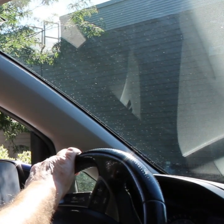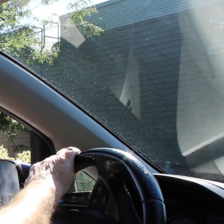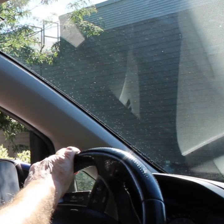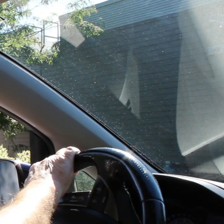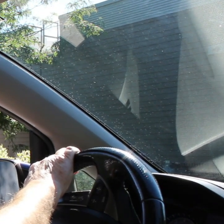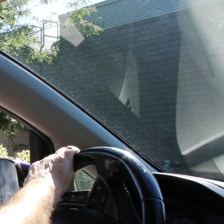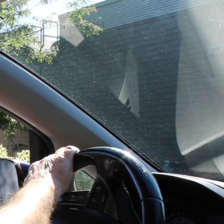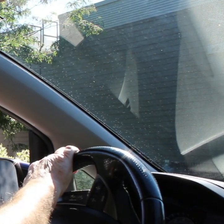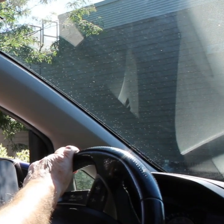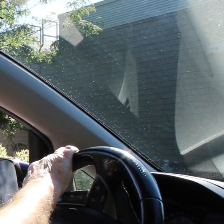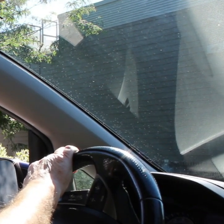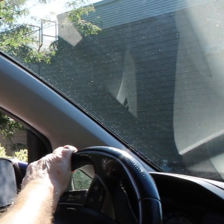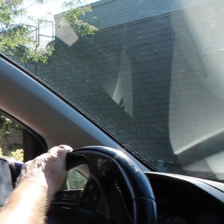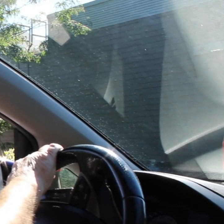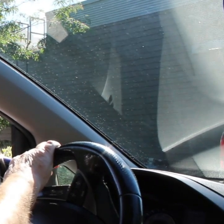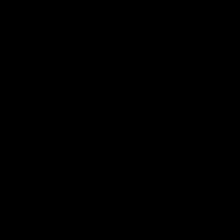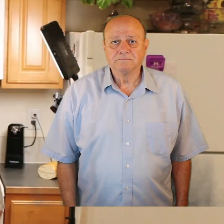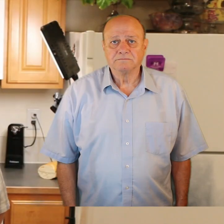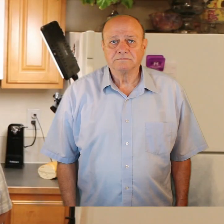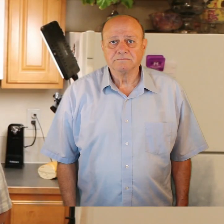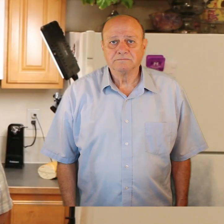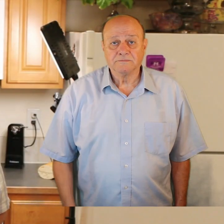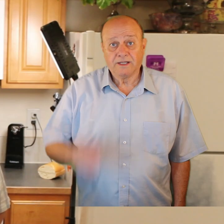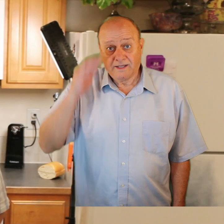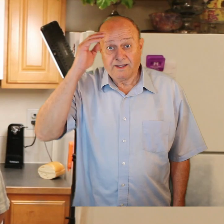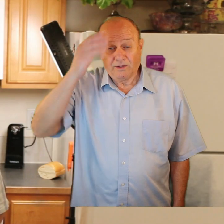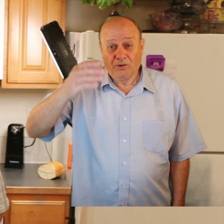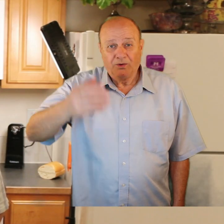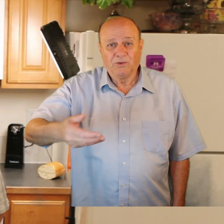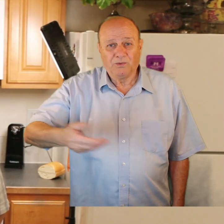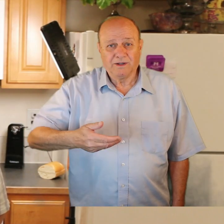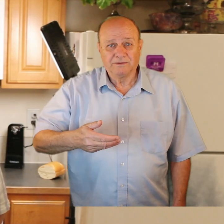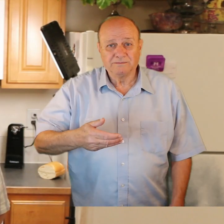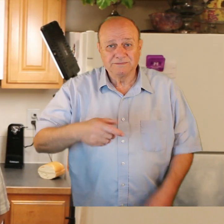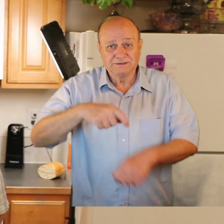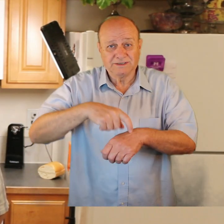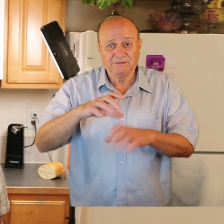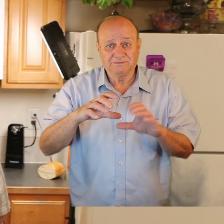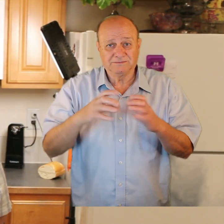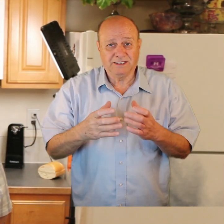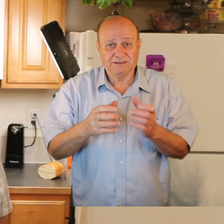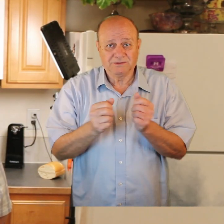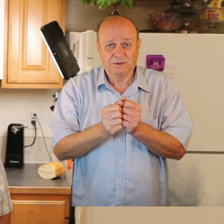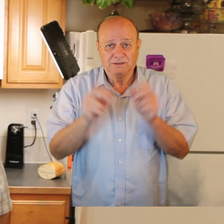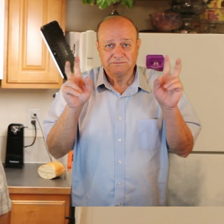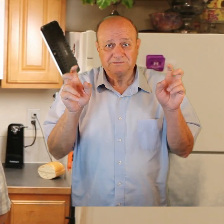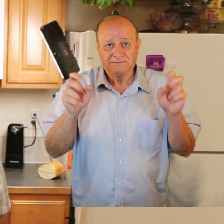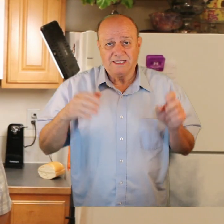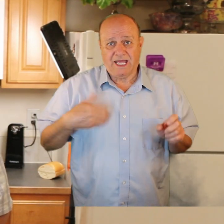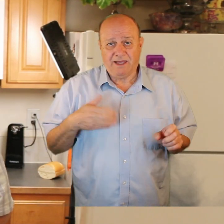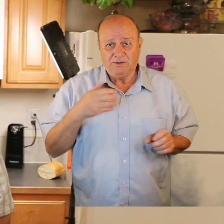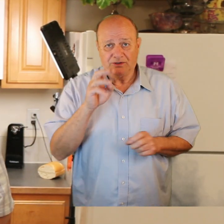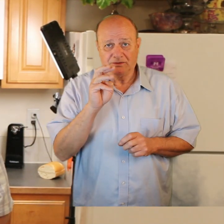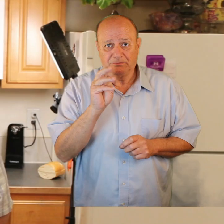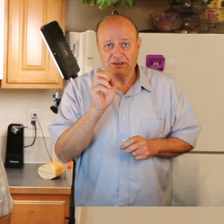hopefully they get this right this time. Hello, and welcome to the next installment of Happier Meal Deals. Today I'll be